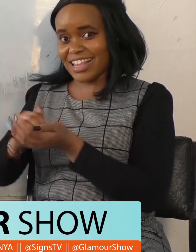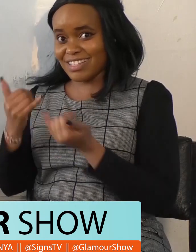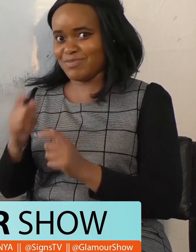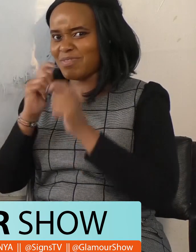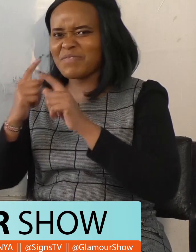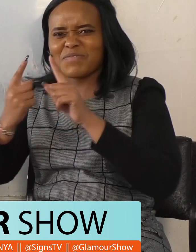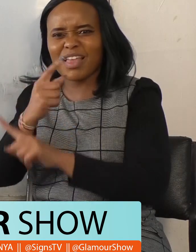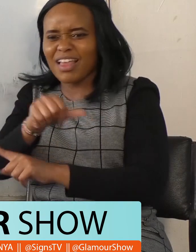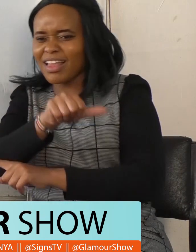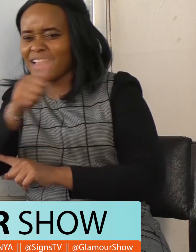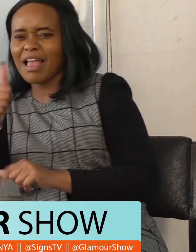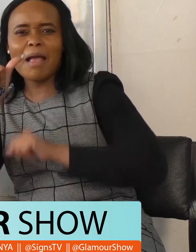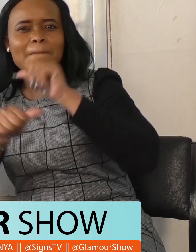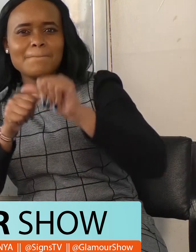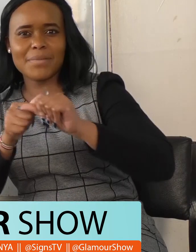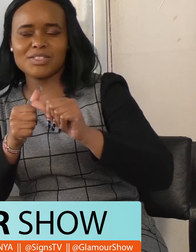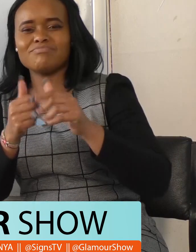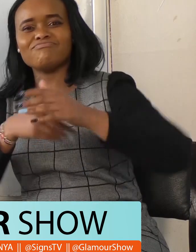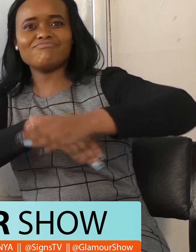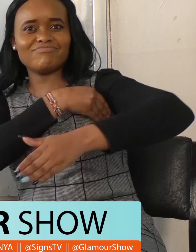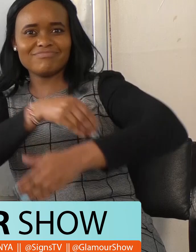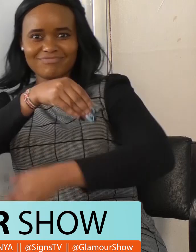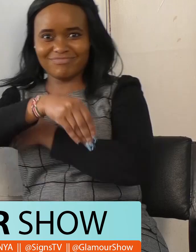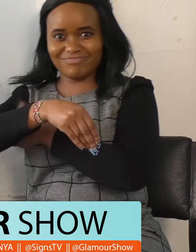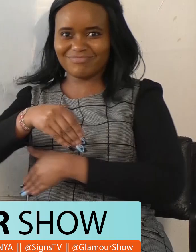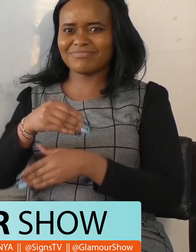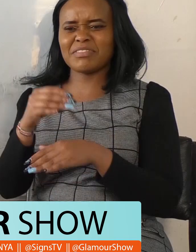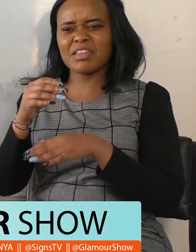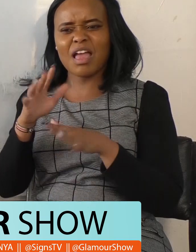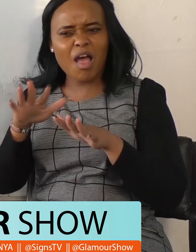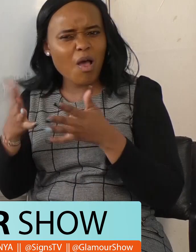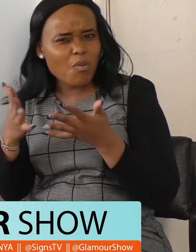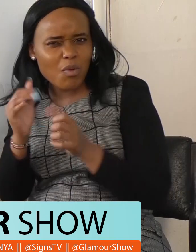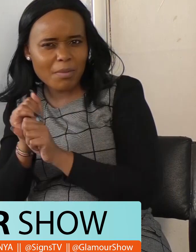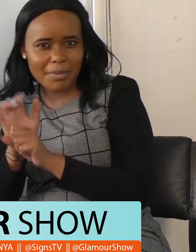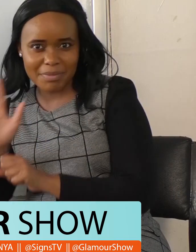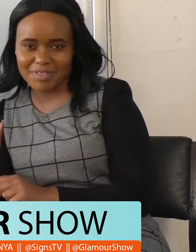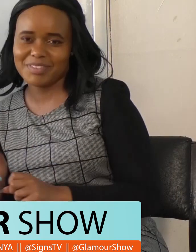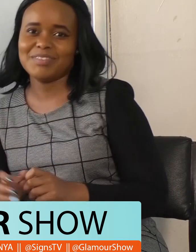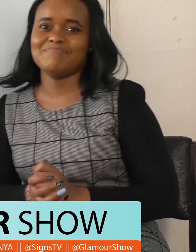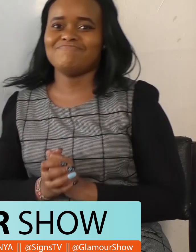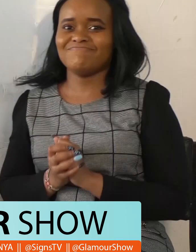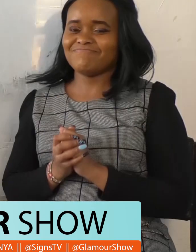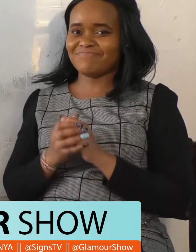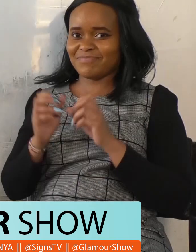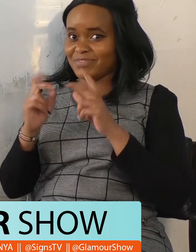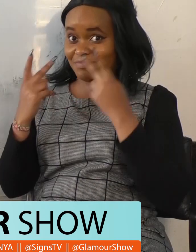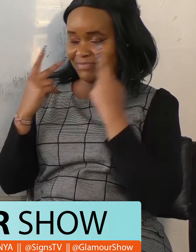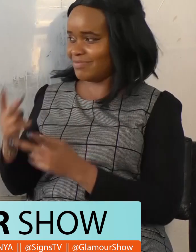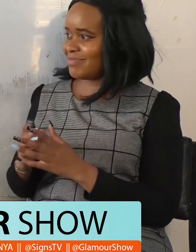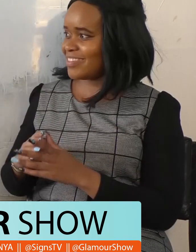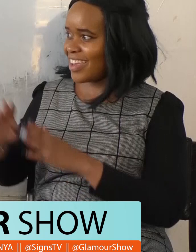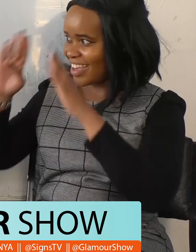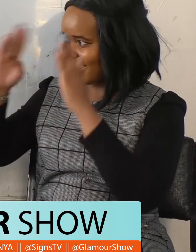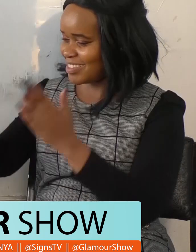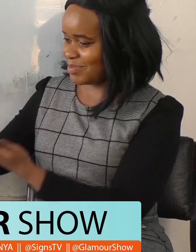her previously. And today our interview is more about waxing.